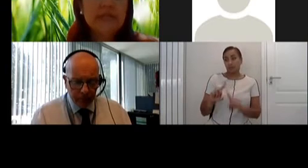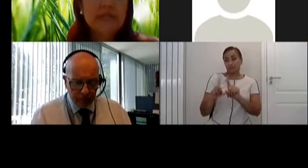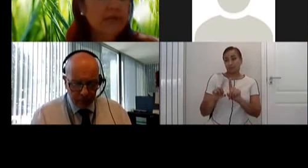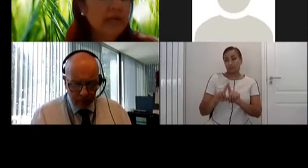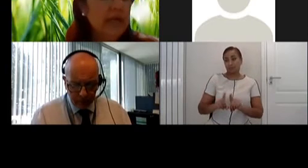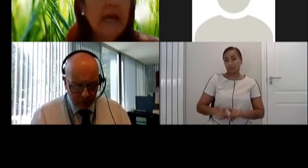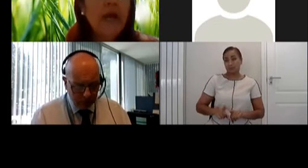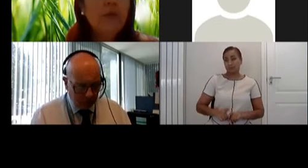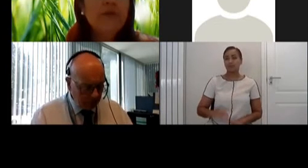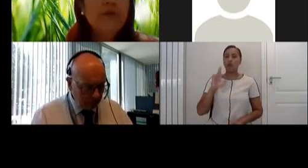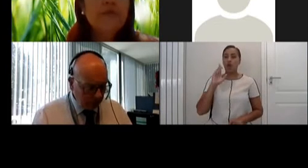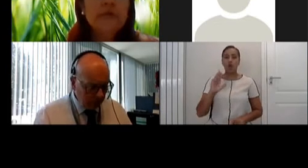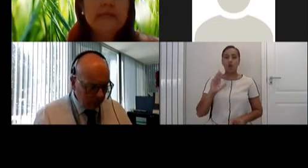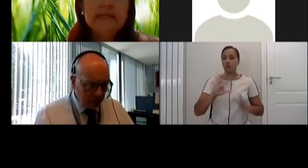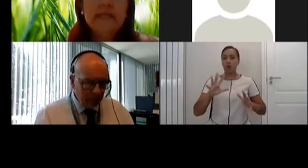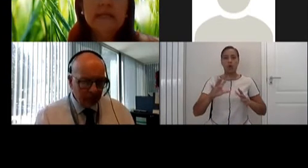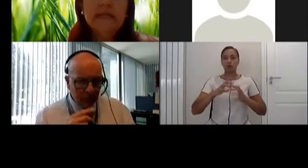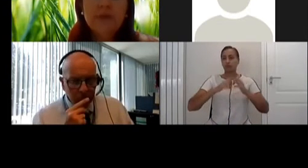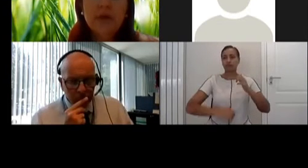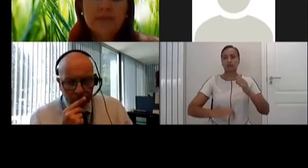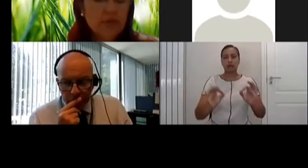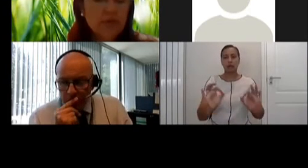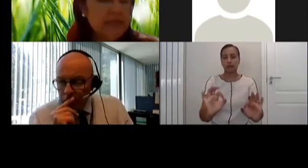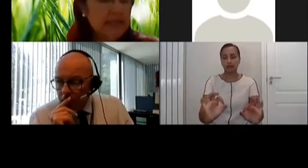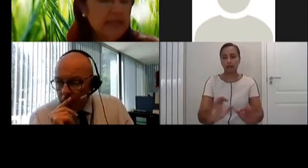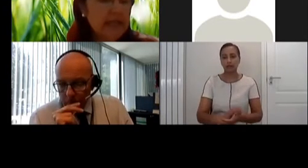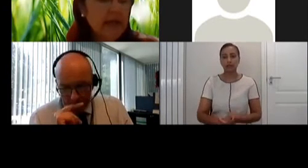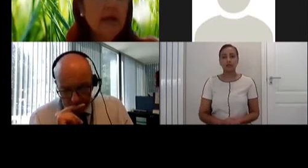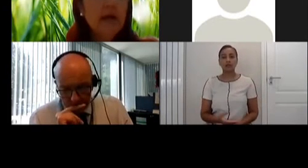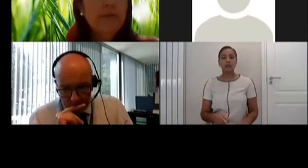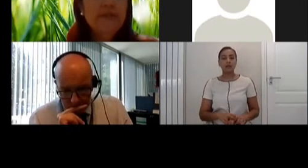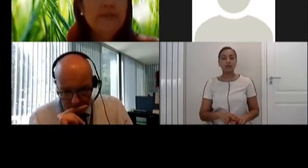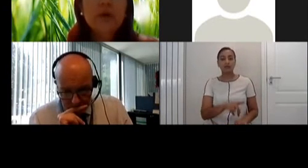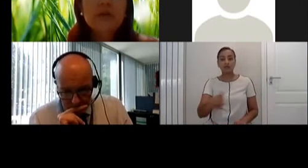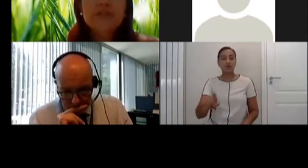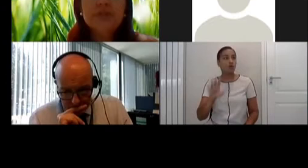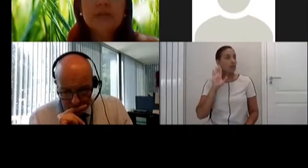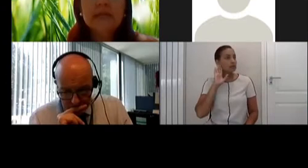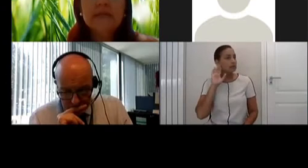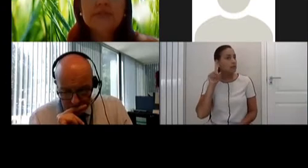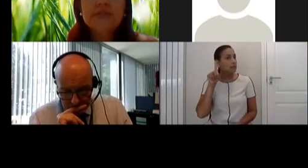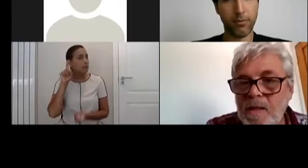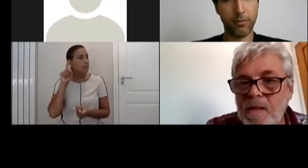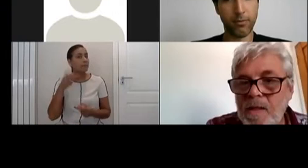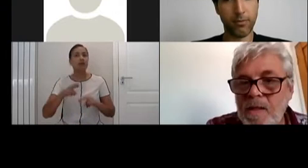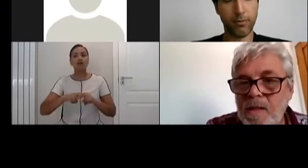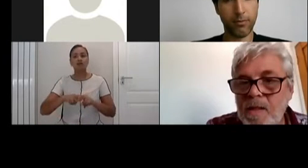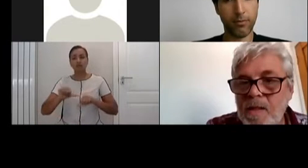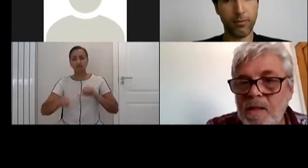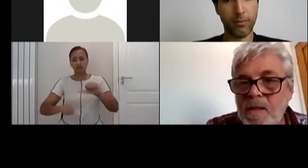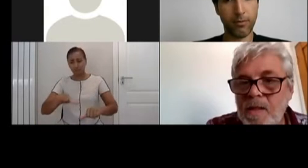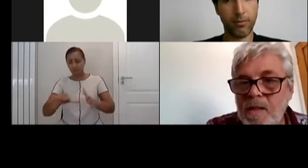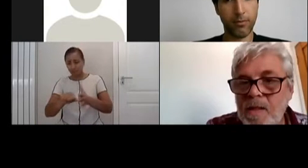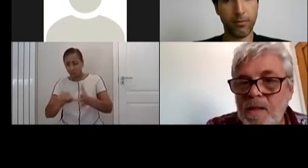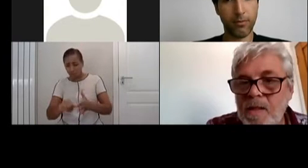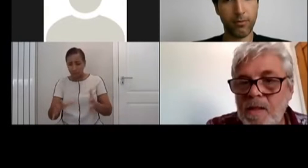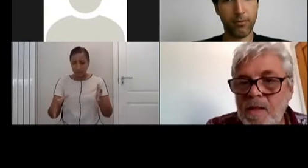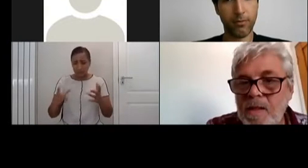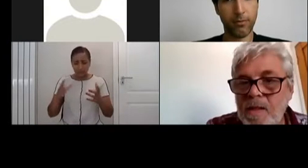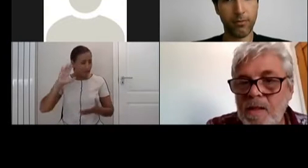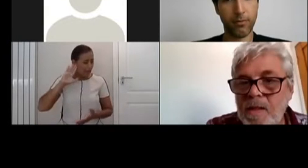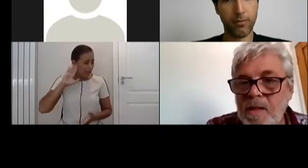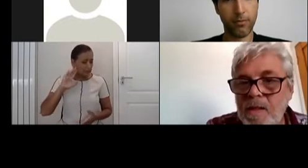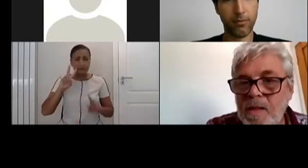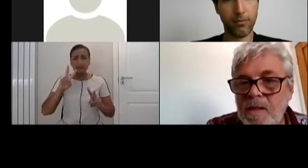go down. However, if you're listening as part of the audience, if you are struggling to hear or see,